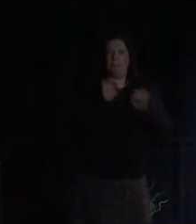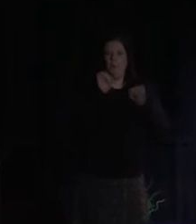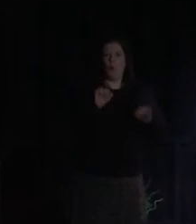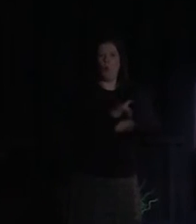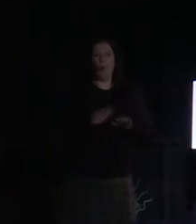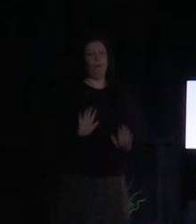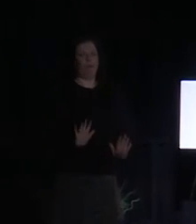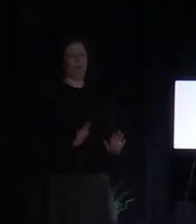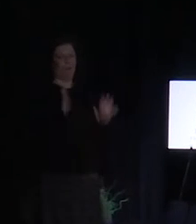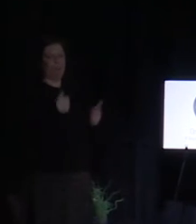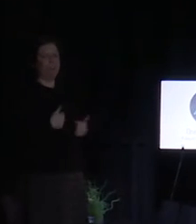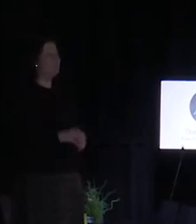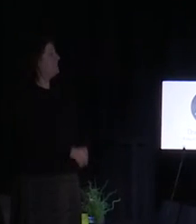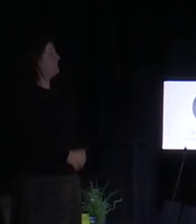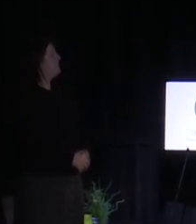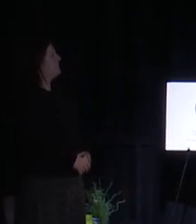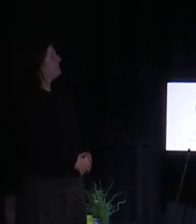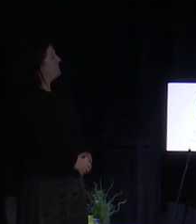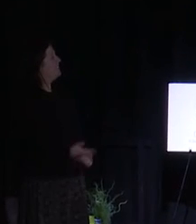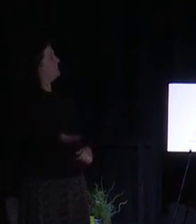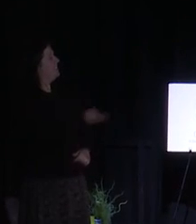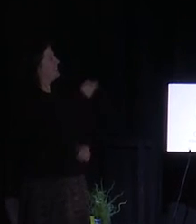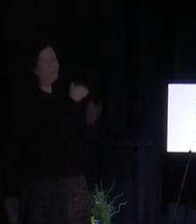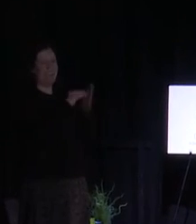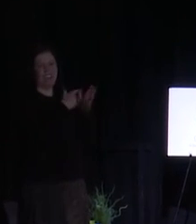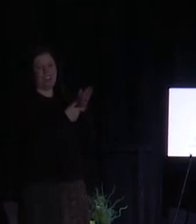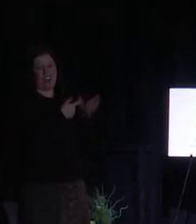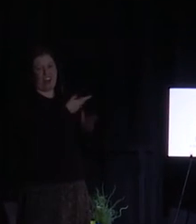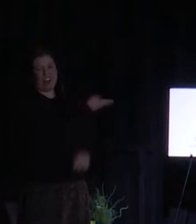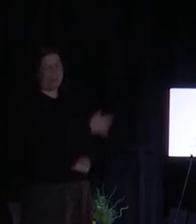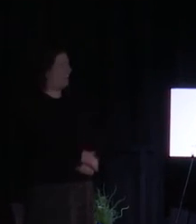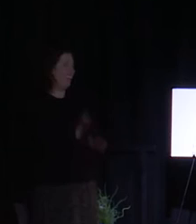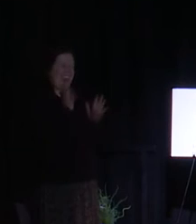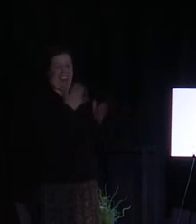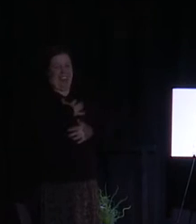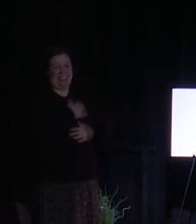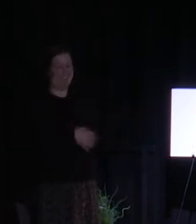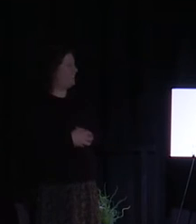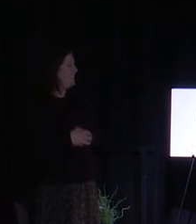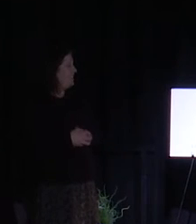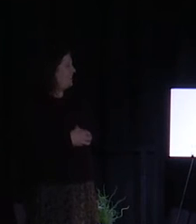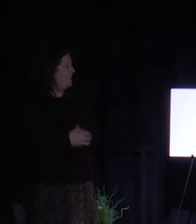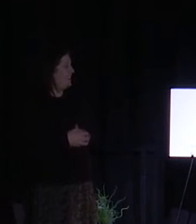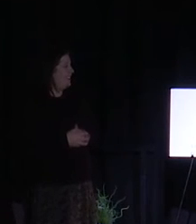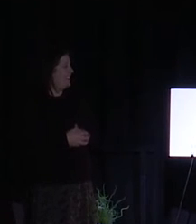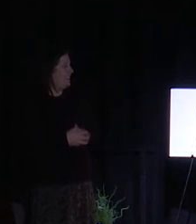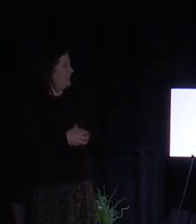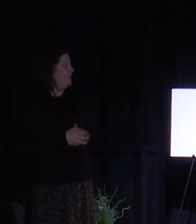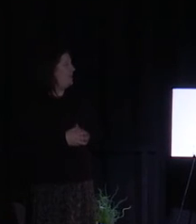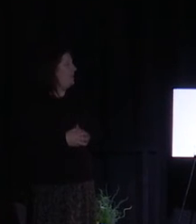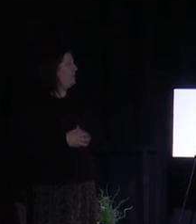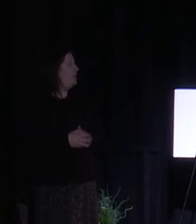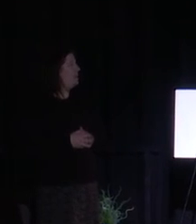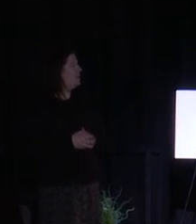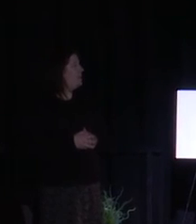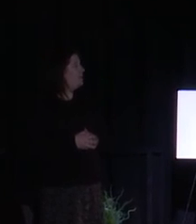one. Oh, Zara, Mind the Gap, Walk the Plank, yay! Well, I saw in the Imperial War Museums. So the